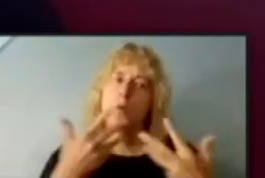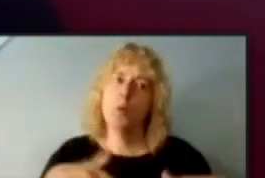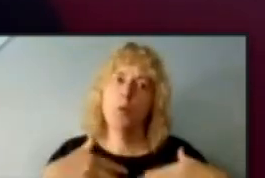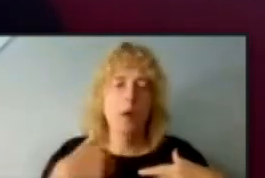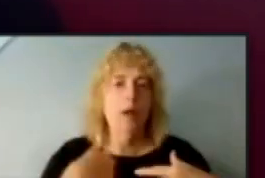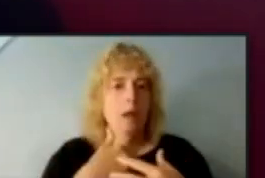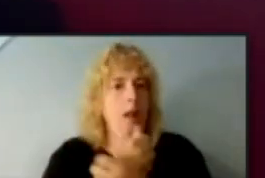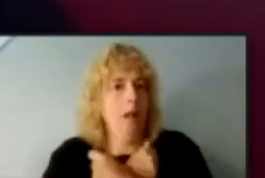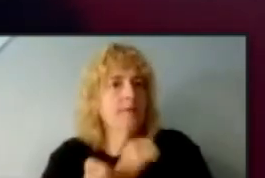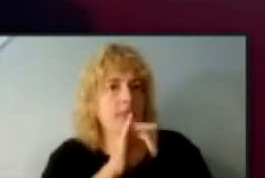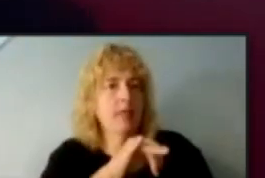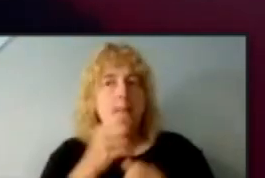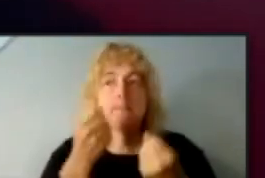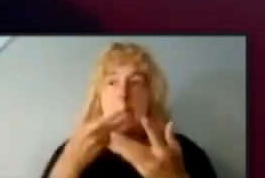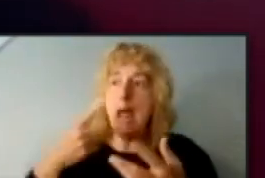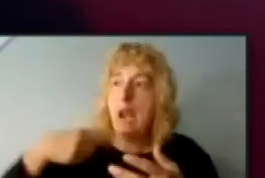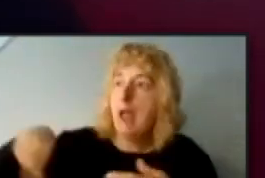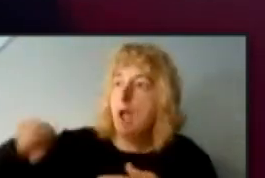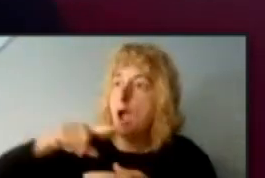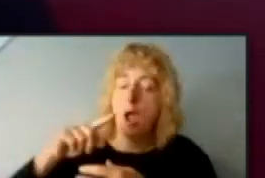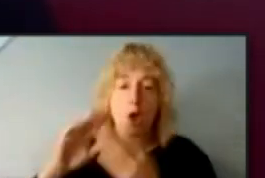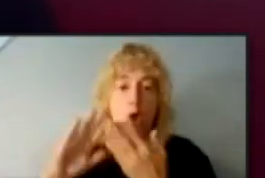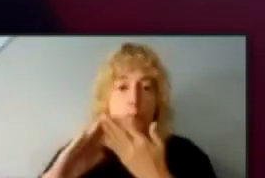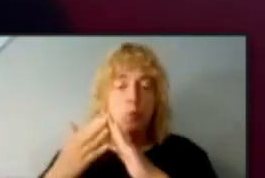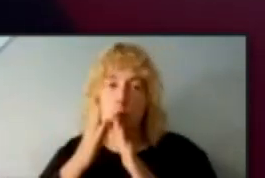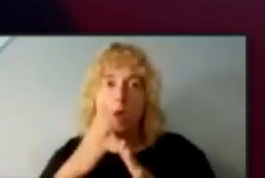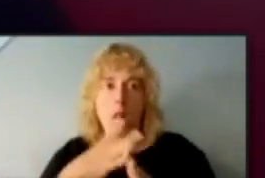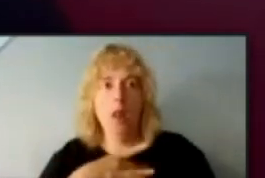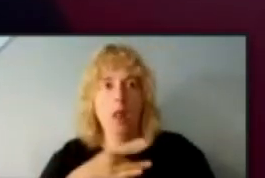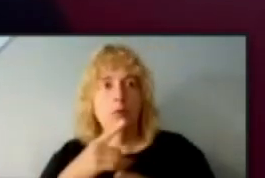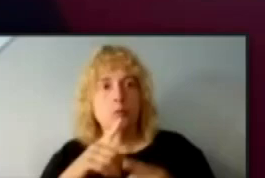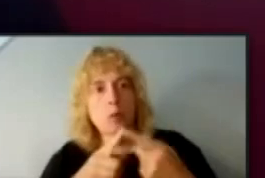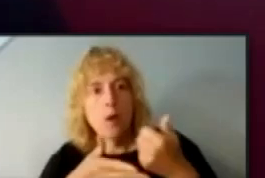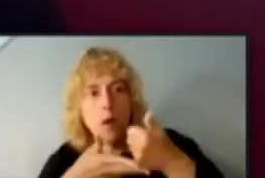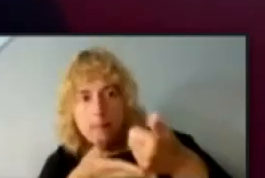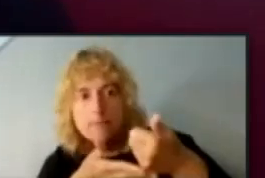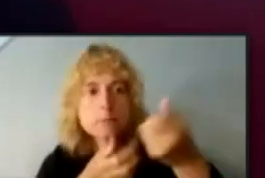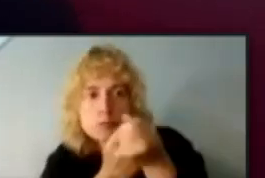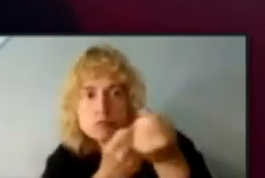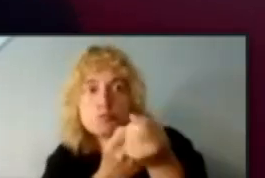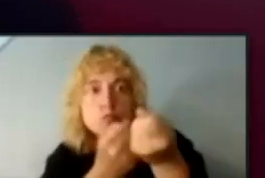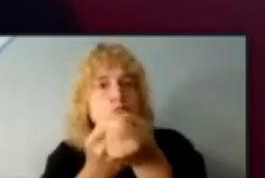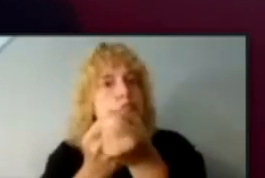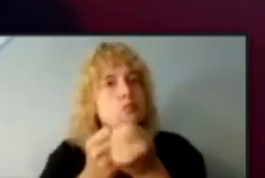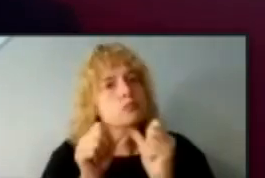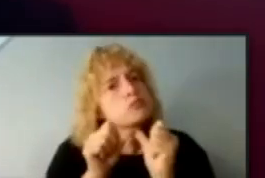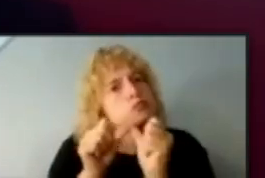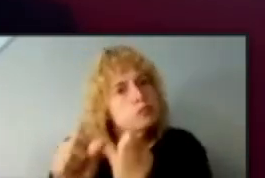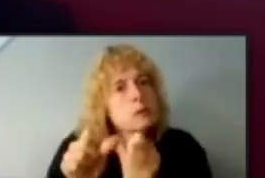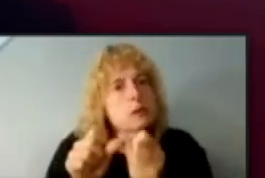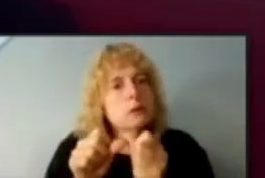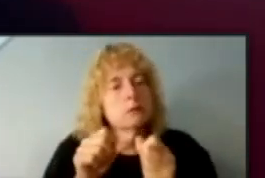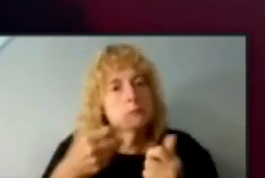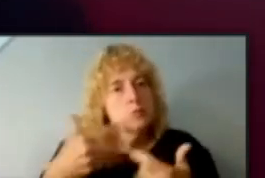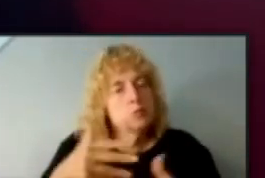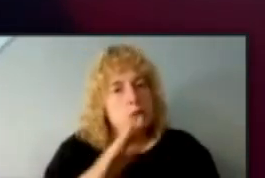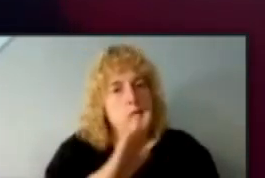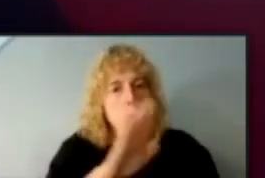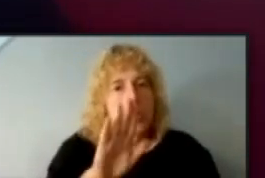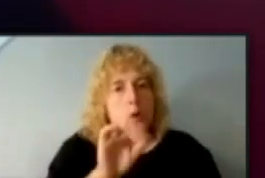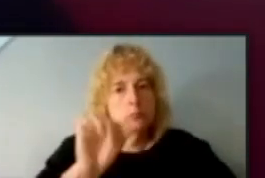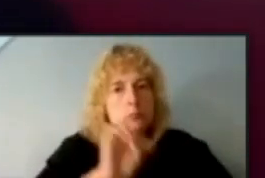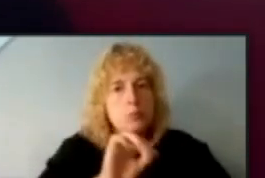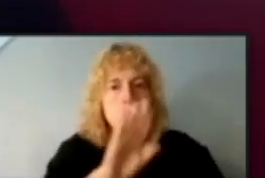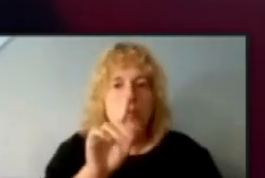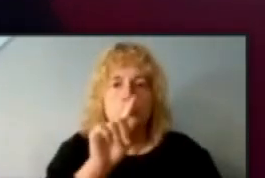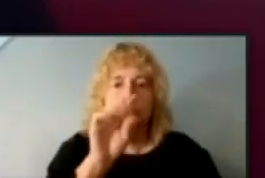be able to reinforce and take a look at those tools. So we're going to move forward in our program, and we'll have Lance Gable, who